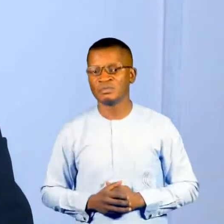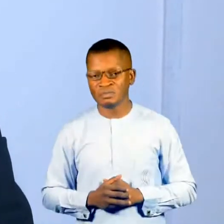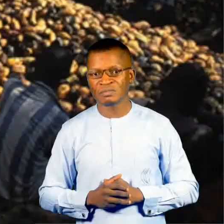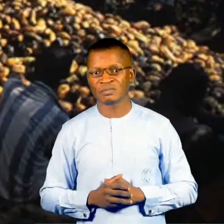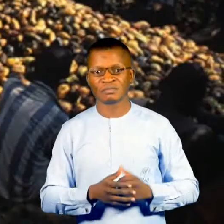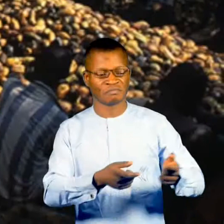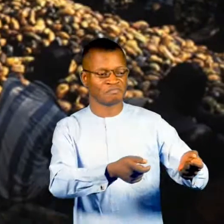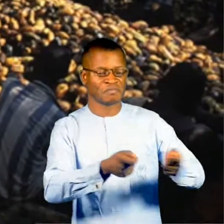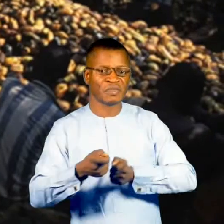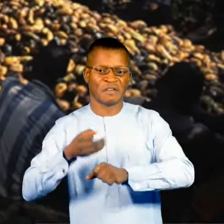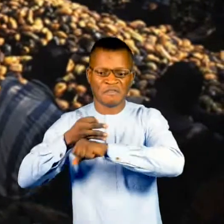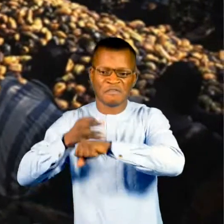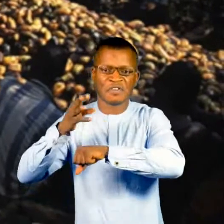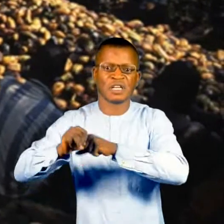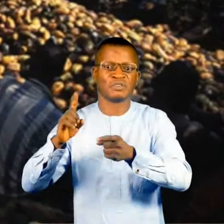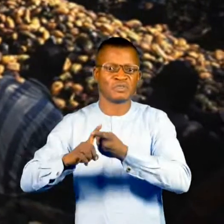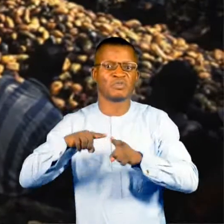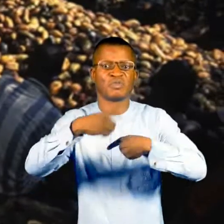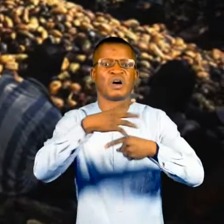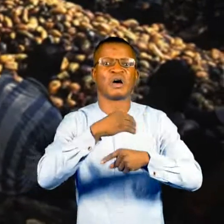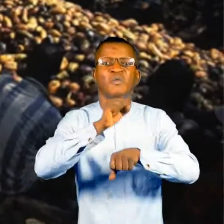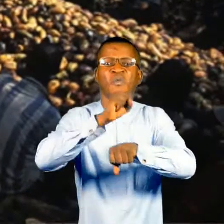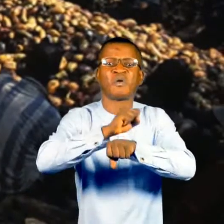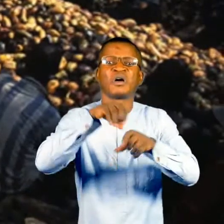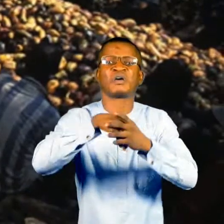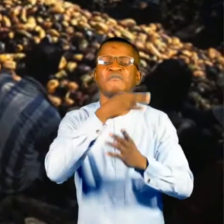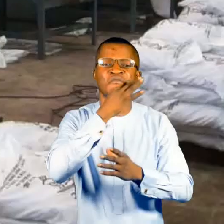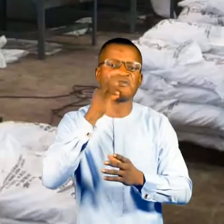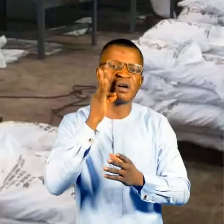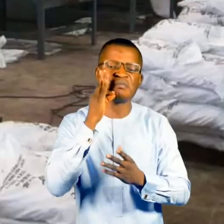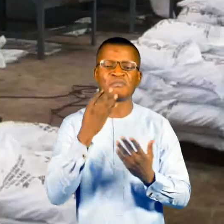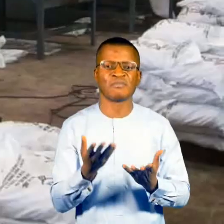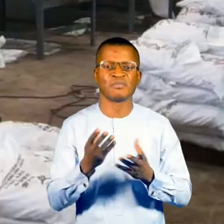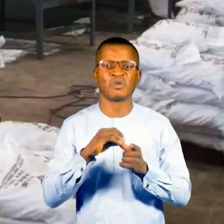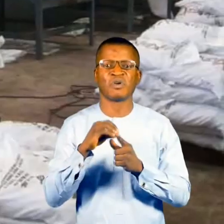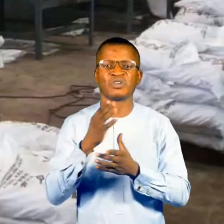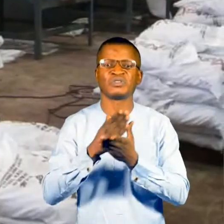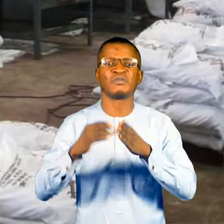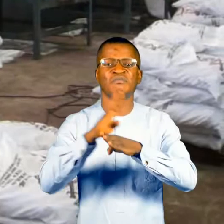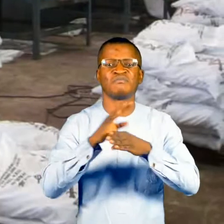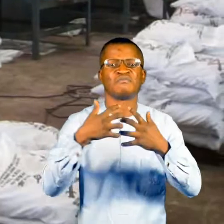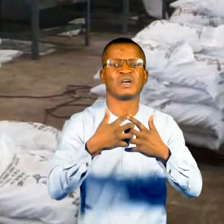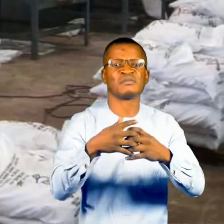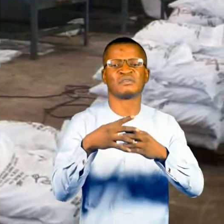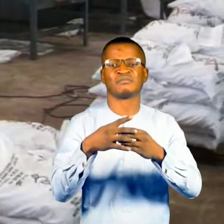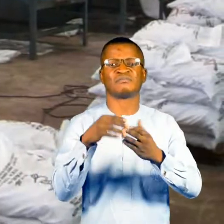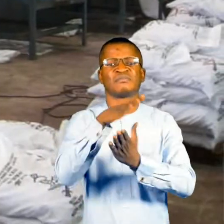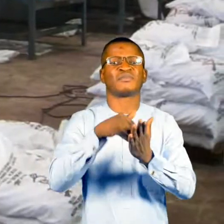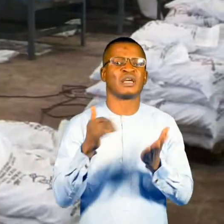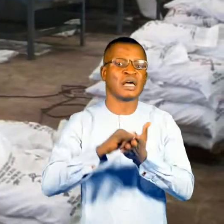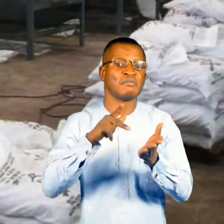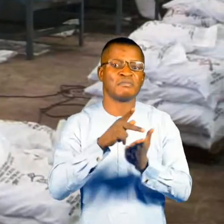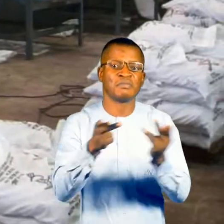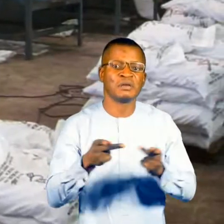that ball. They get there, they are trapped, and then they are forced to go and work on cocoa plantation. They are forced to go and work in factories. And then in these